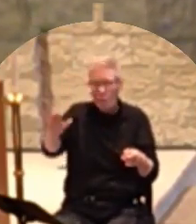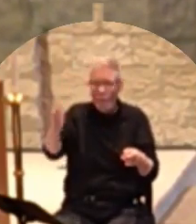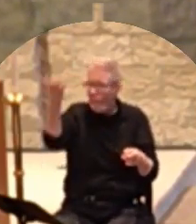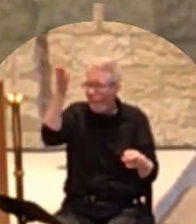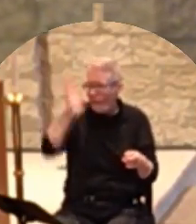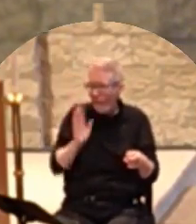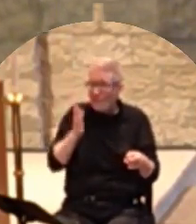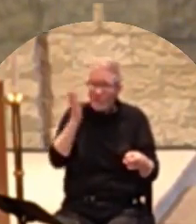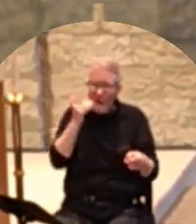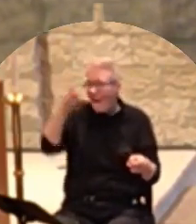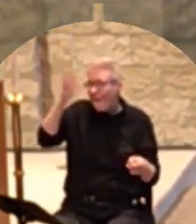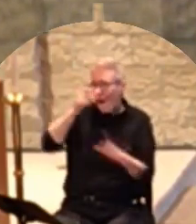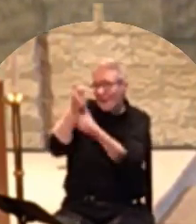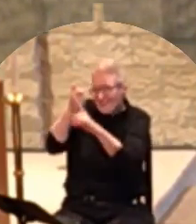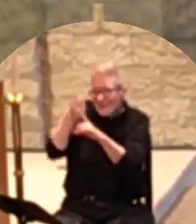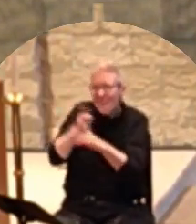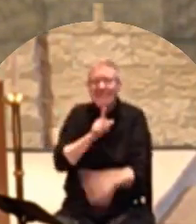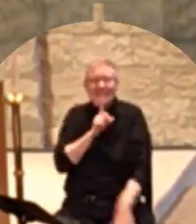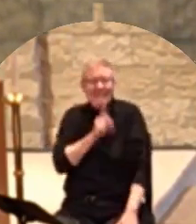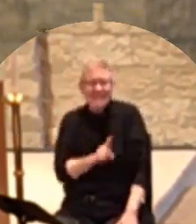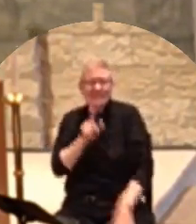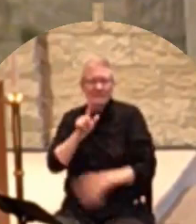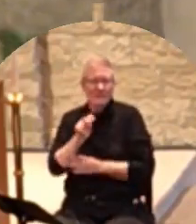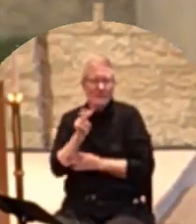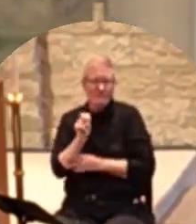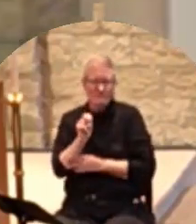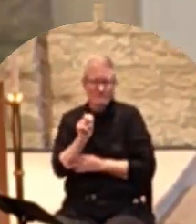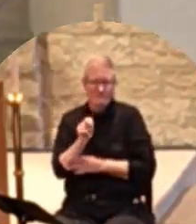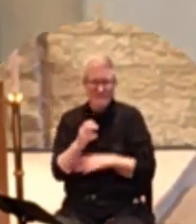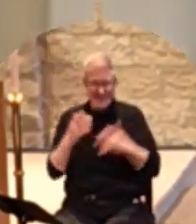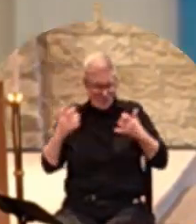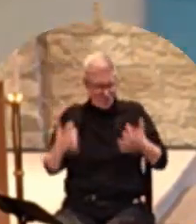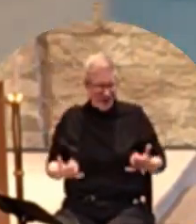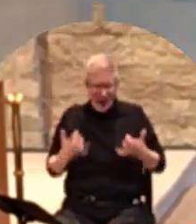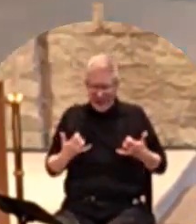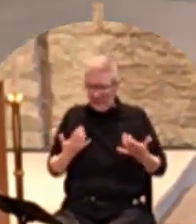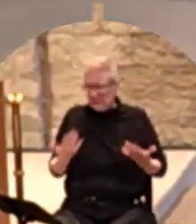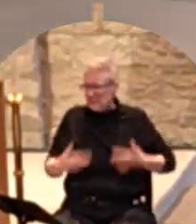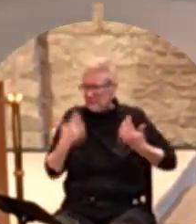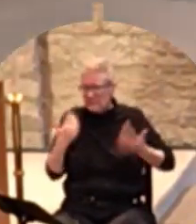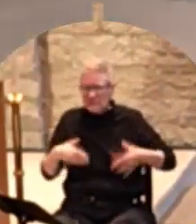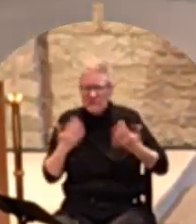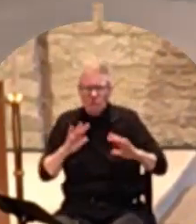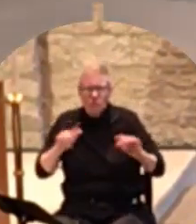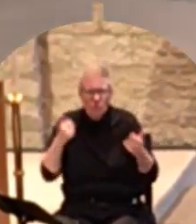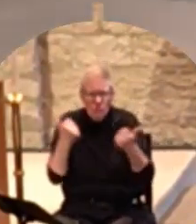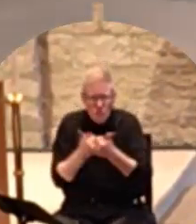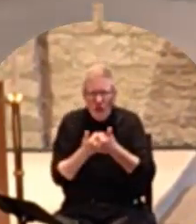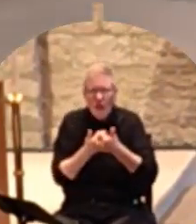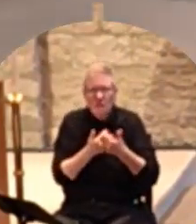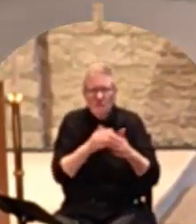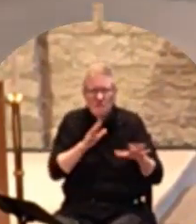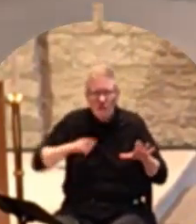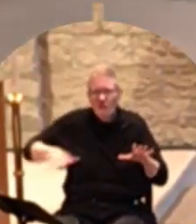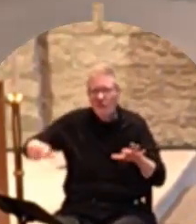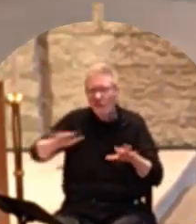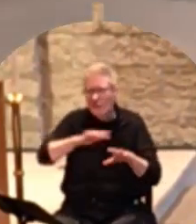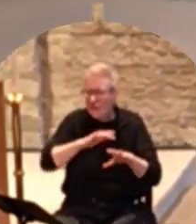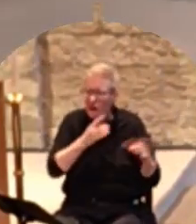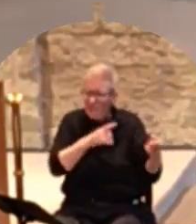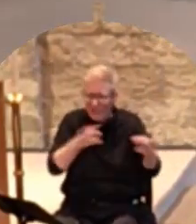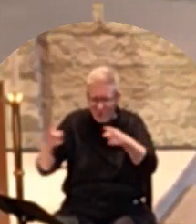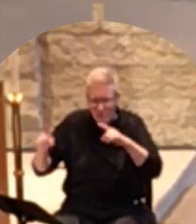love. So during these challenging times right here, we want a greater awareness of the presence of